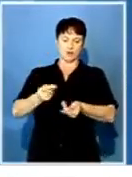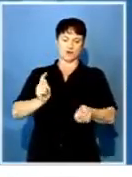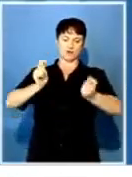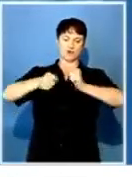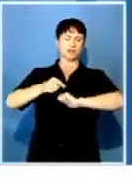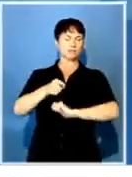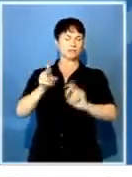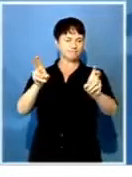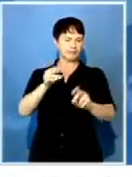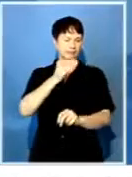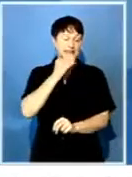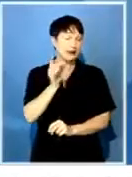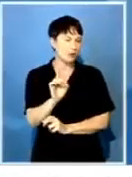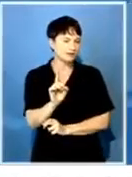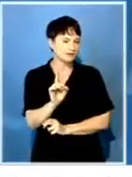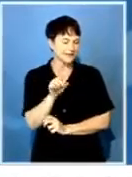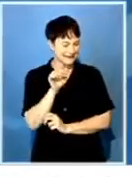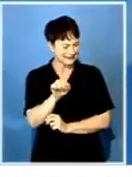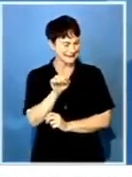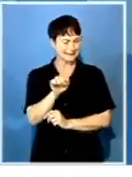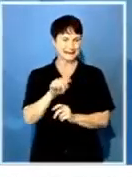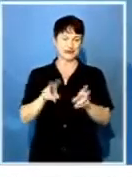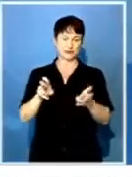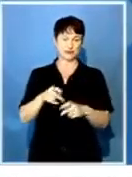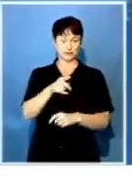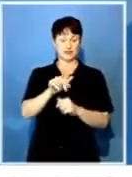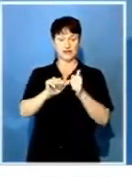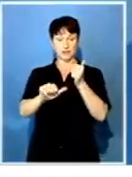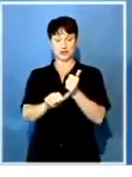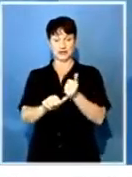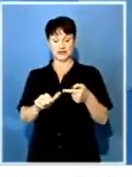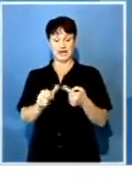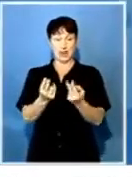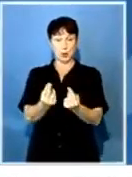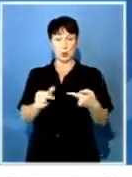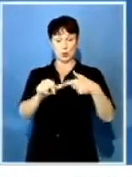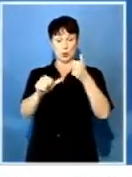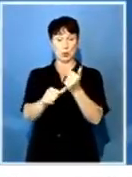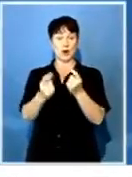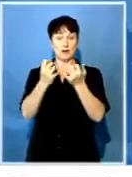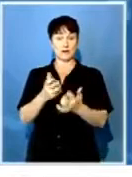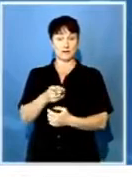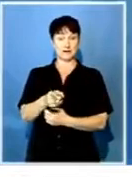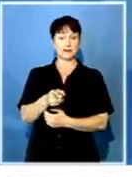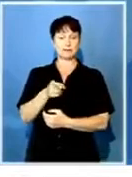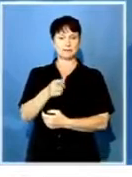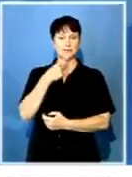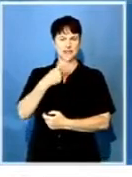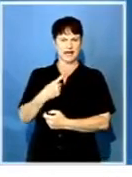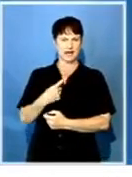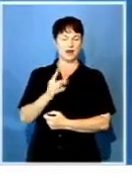in the wording today, where the new deputy finance minister was speaking